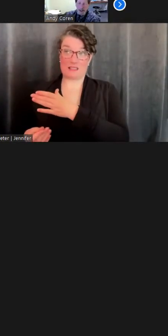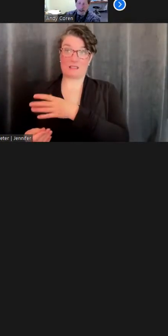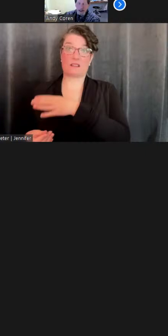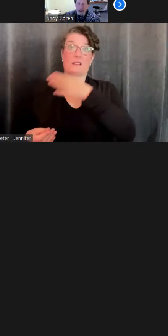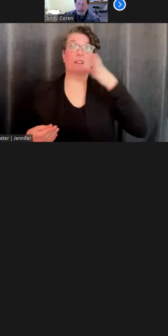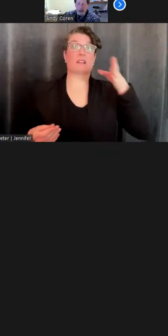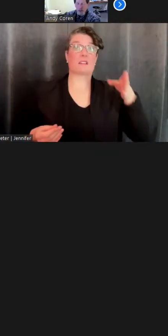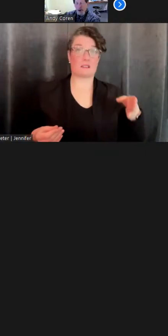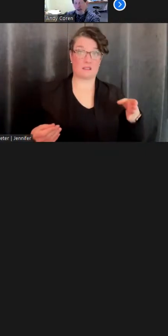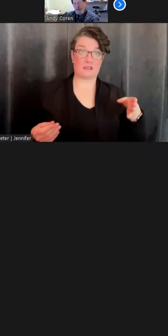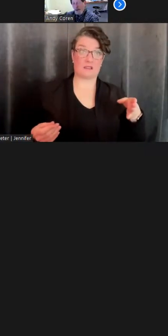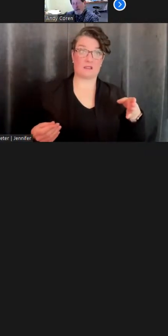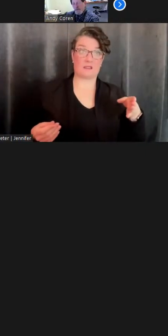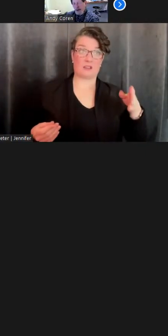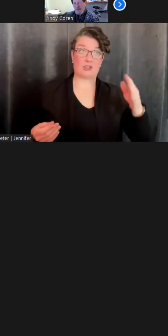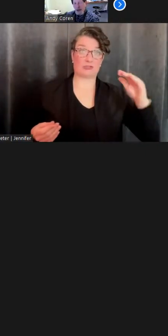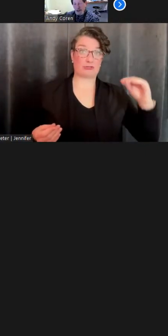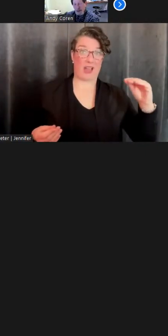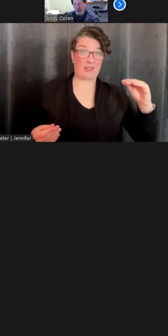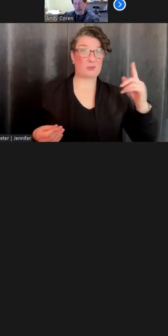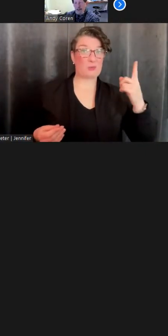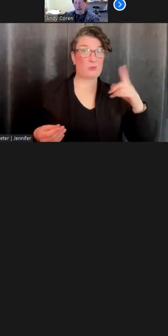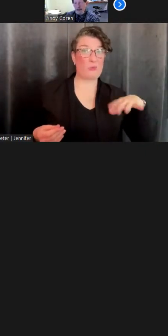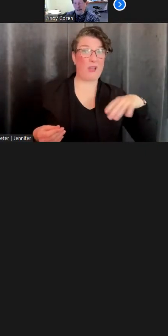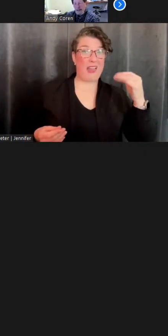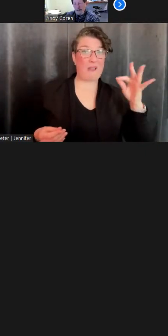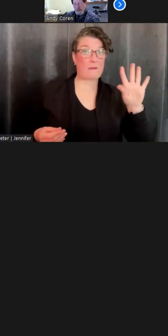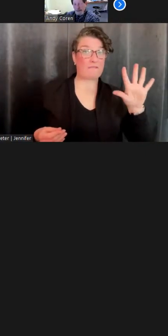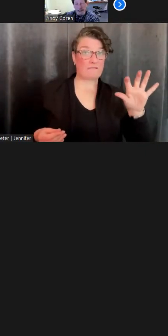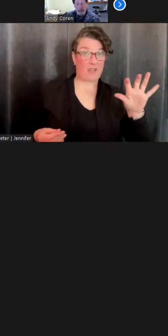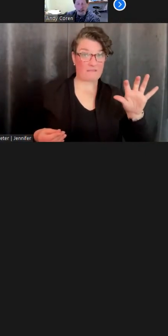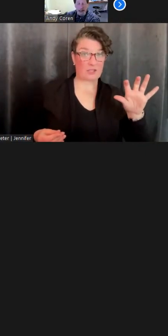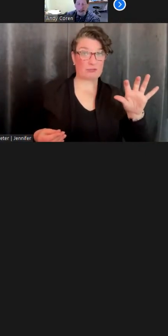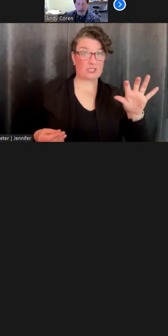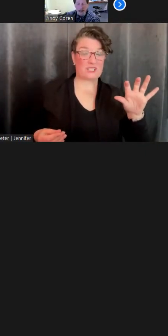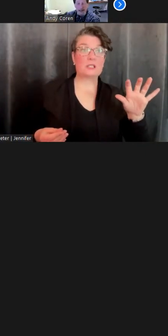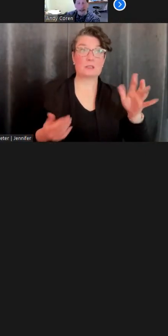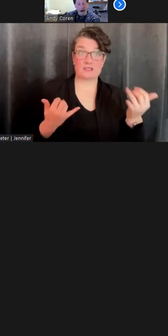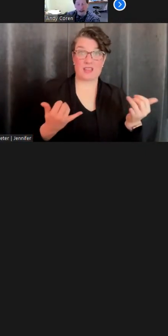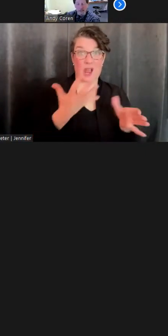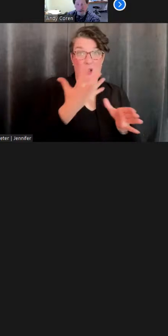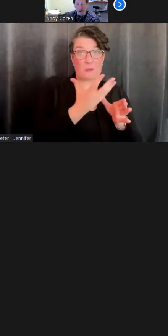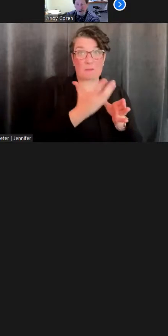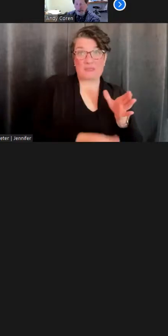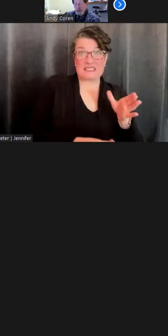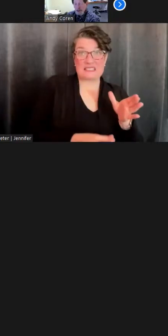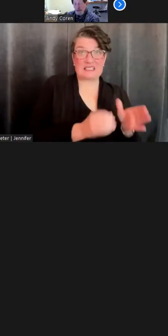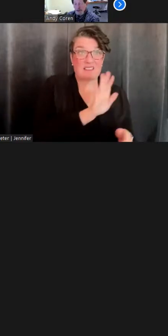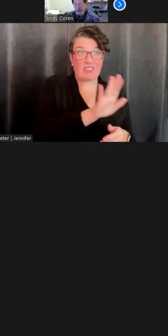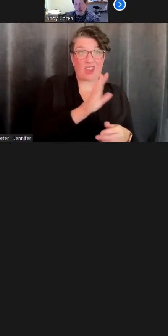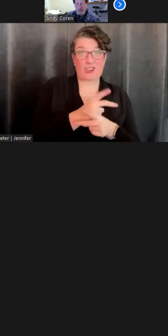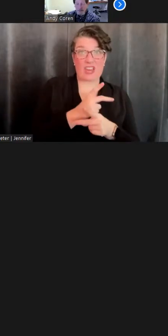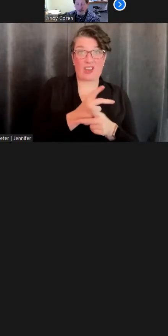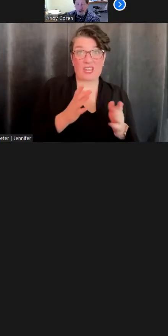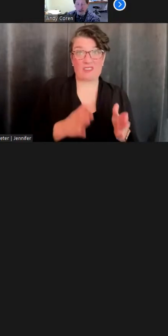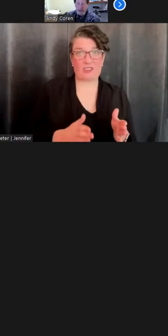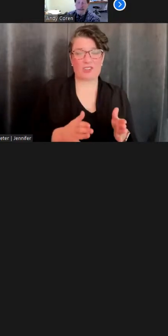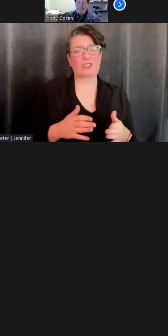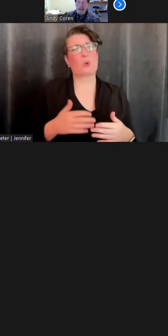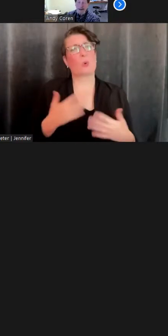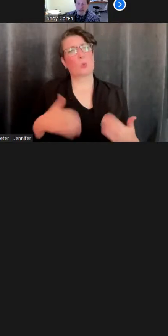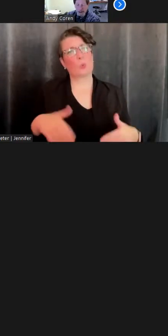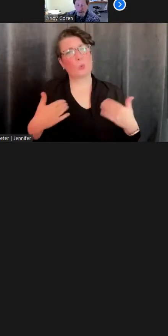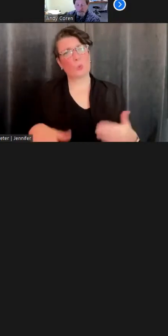child, 1 in 500 is missing a caregiver. So it's very tragic for the